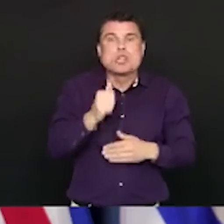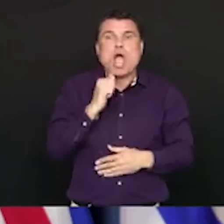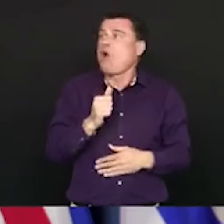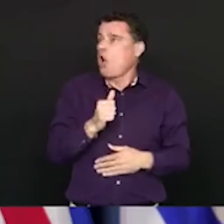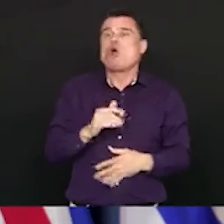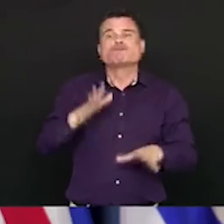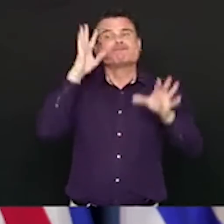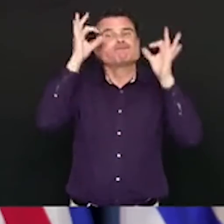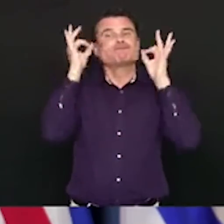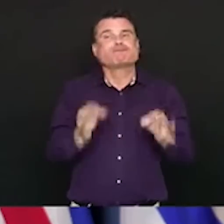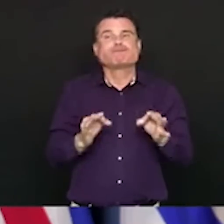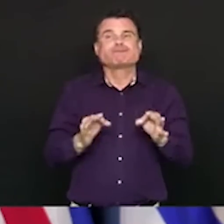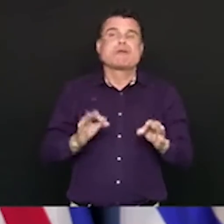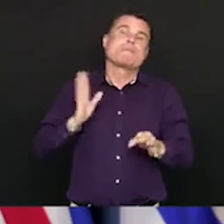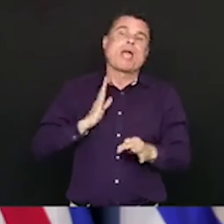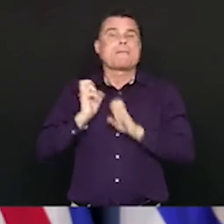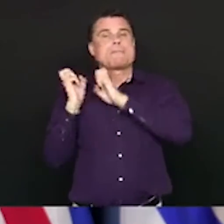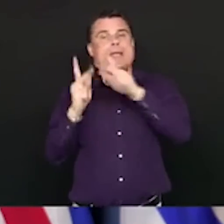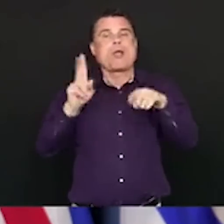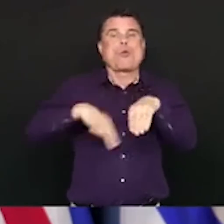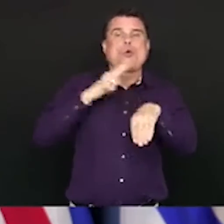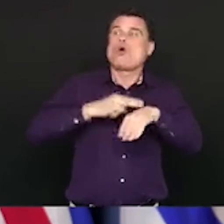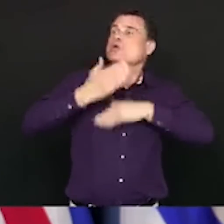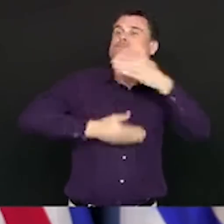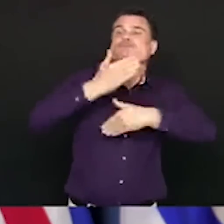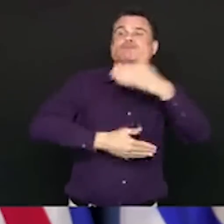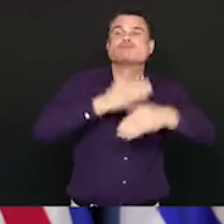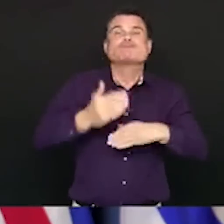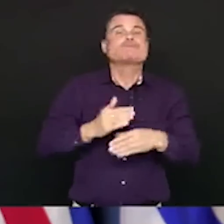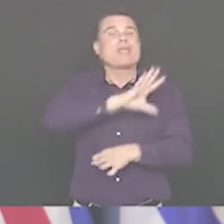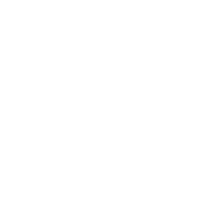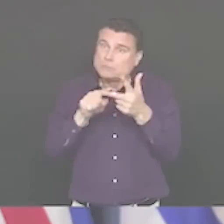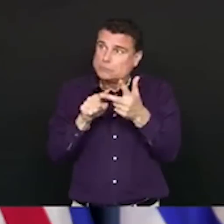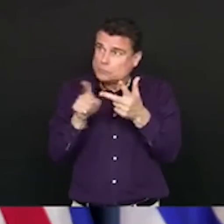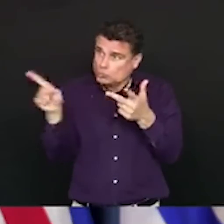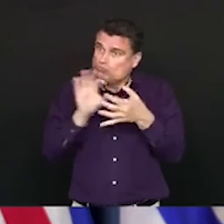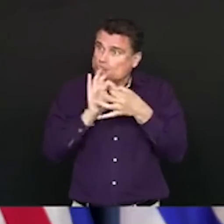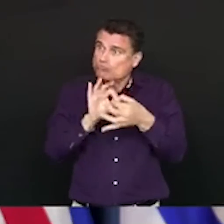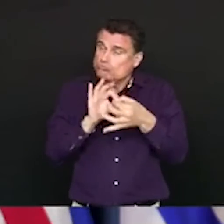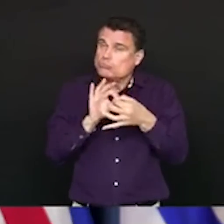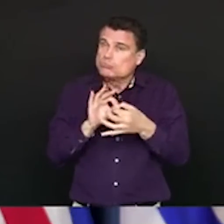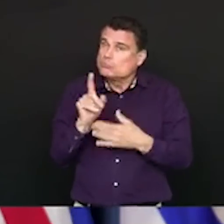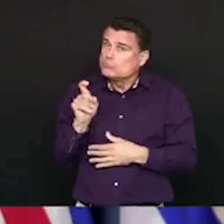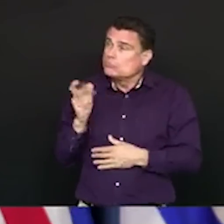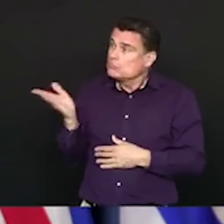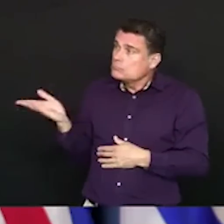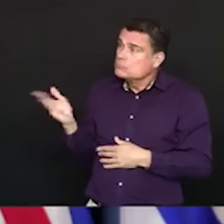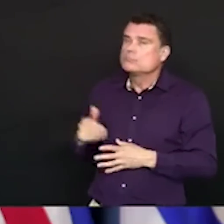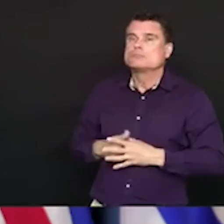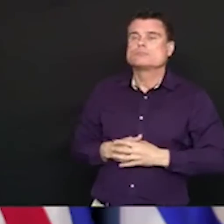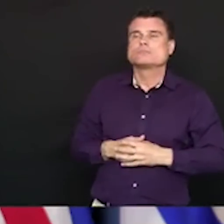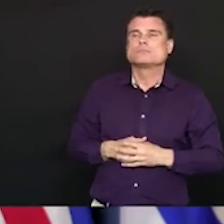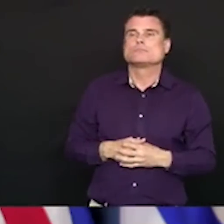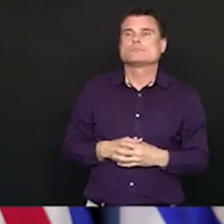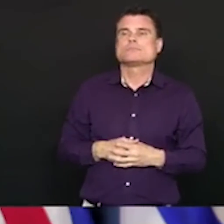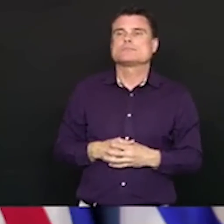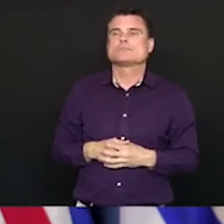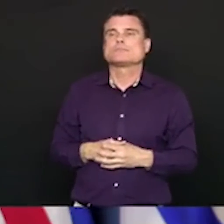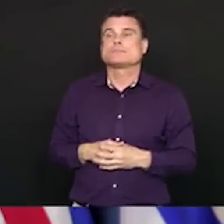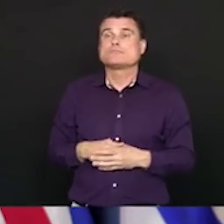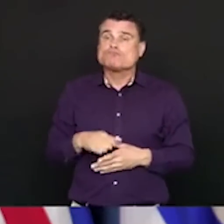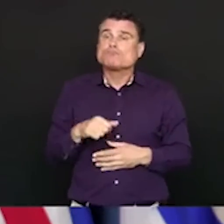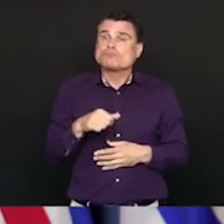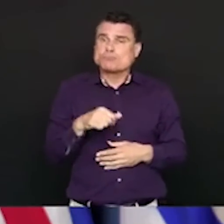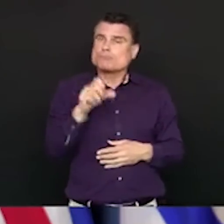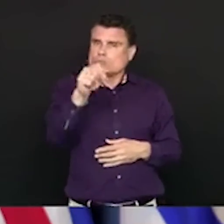seen in other jurisdictions, and as I expect we'll see in other parts of Canada. I have a very positive relationship with Governor